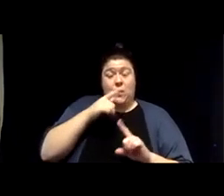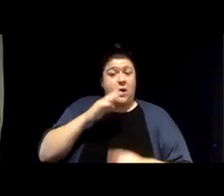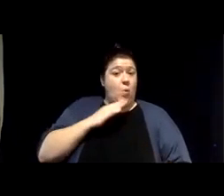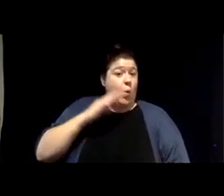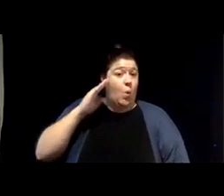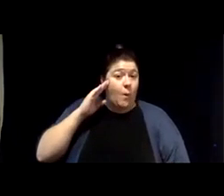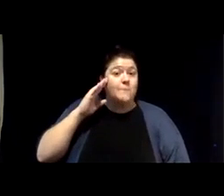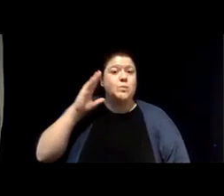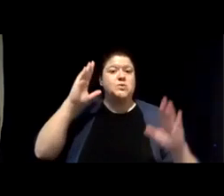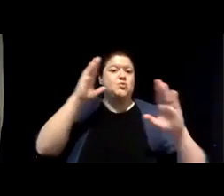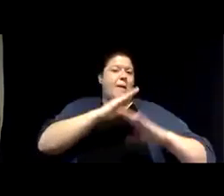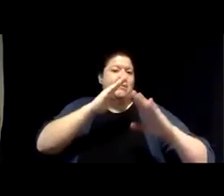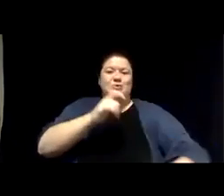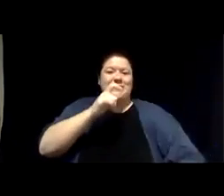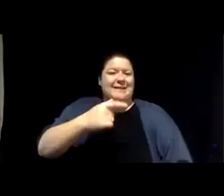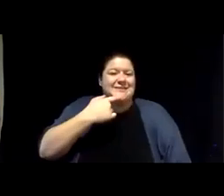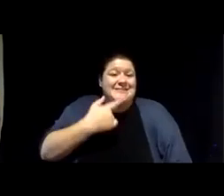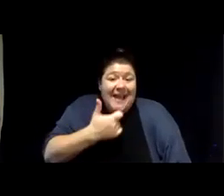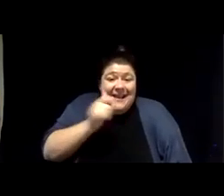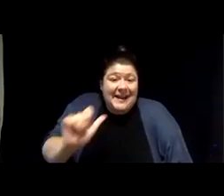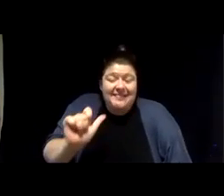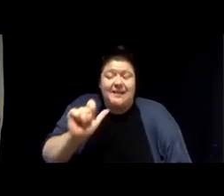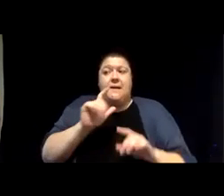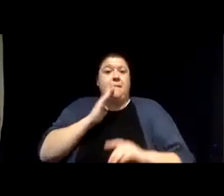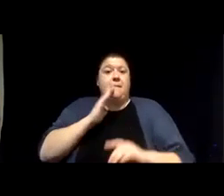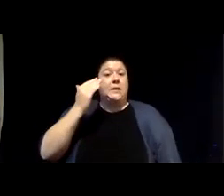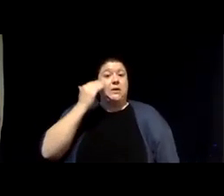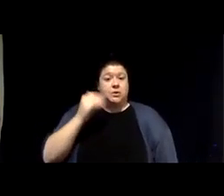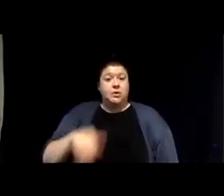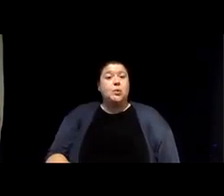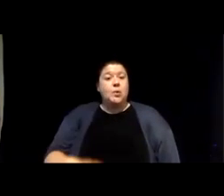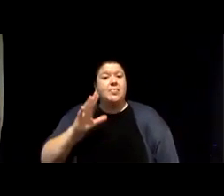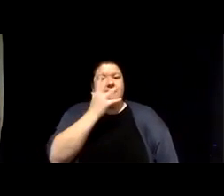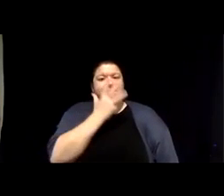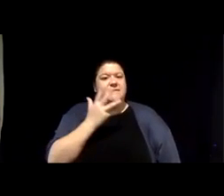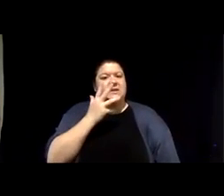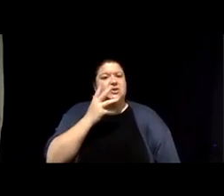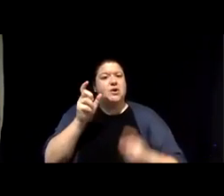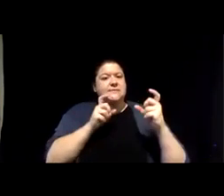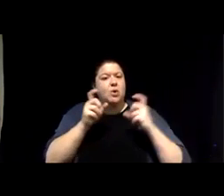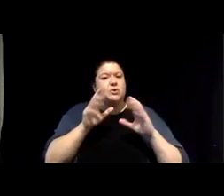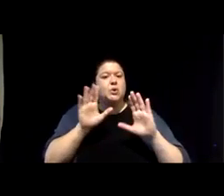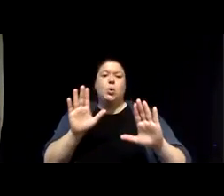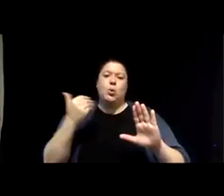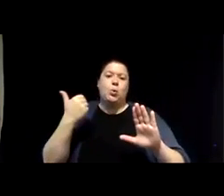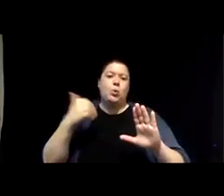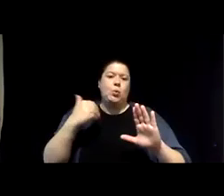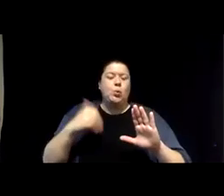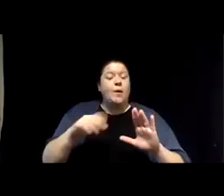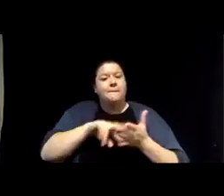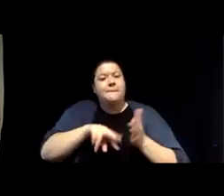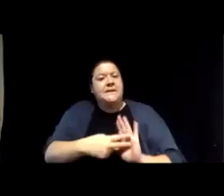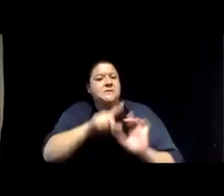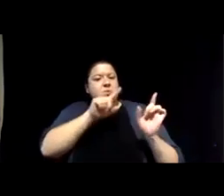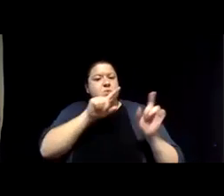never had to say anything, but we knew that just wait till you get home. And